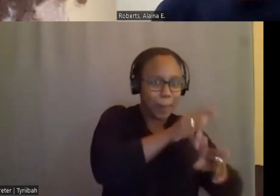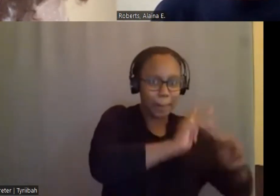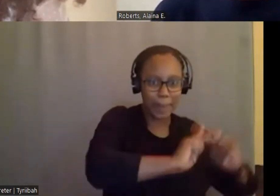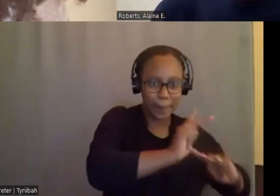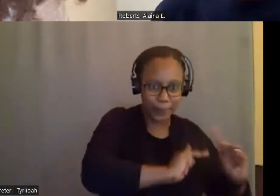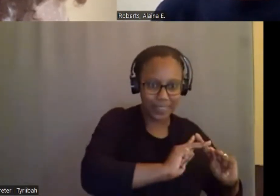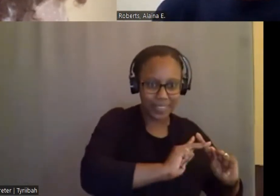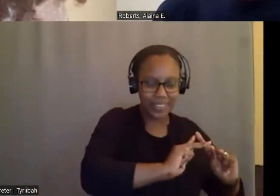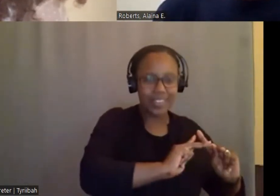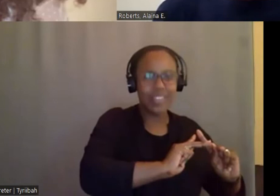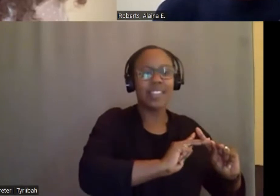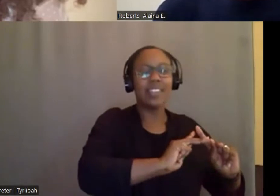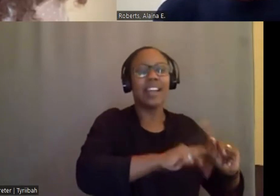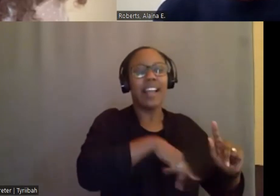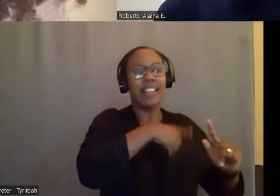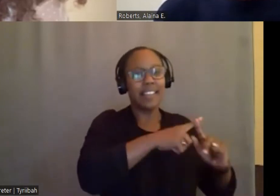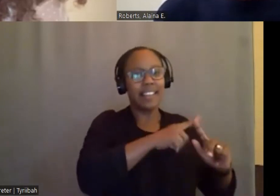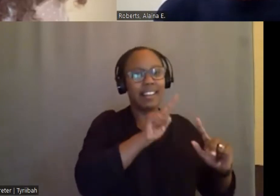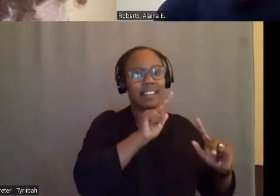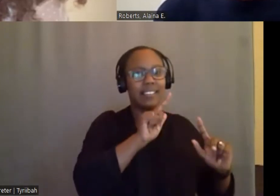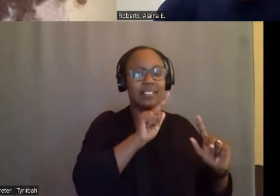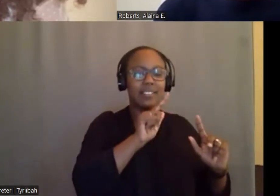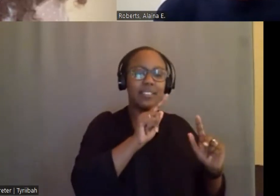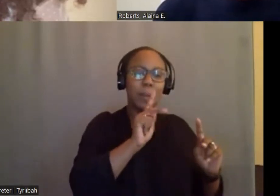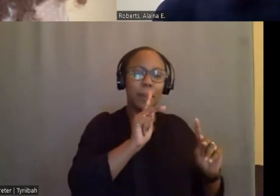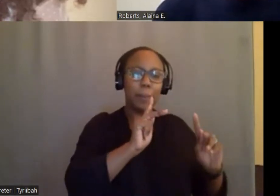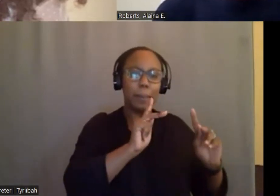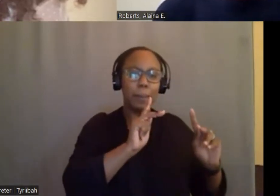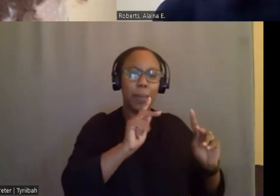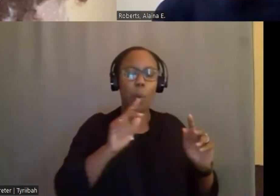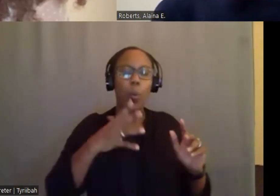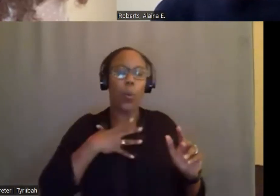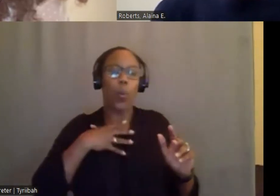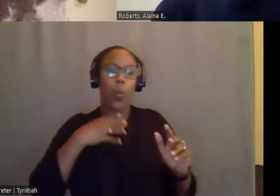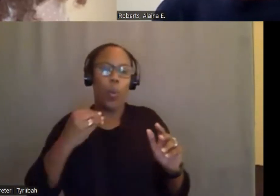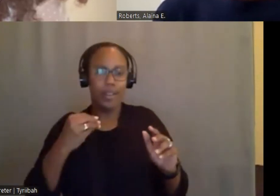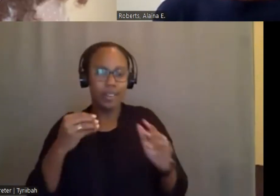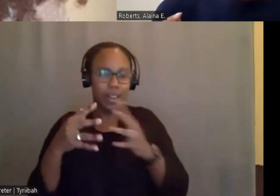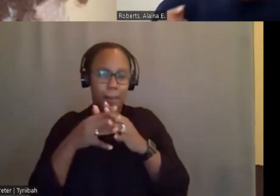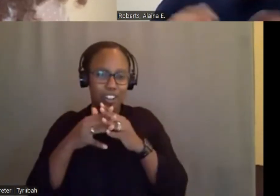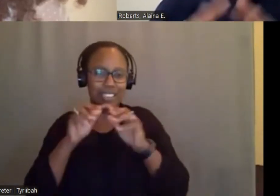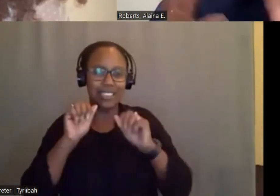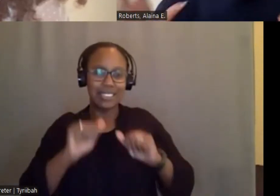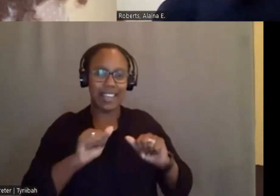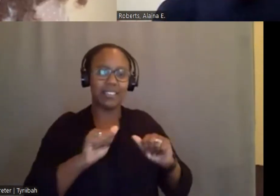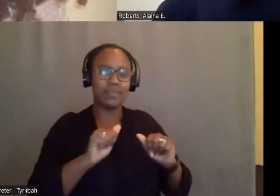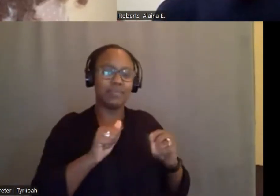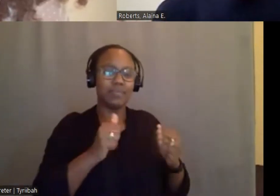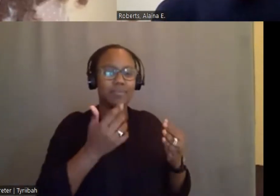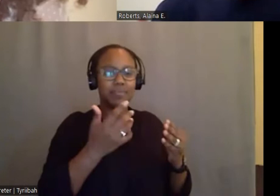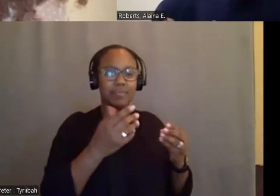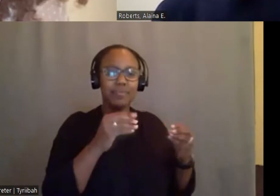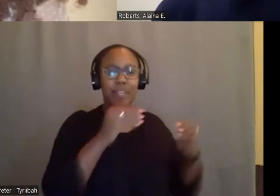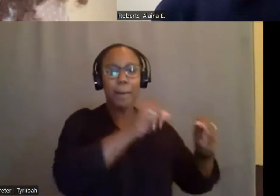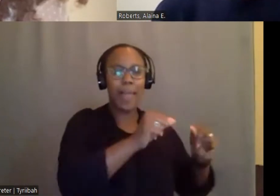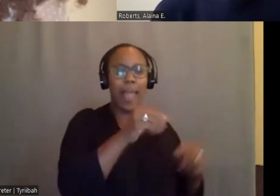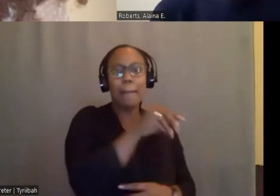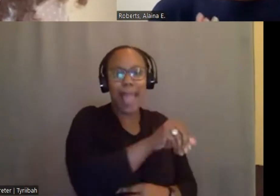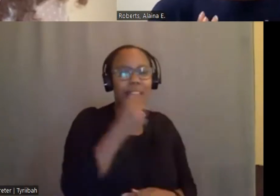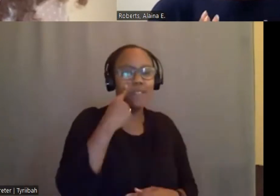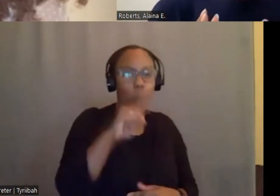conveniently, that can be lived on and settled on by white Americans. And so walking you through all of these